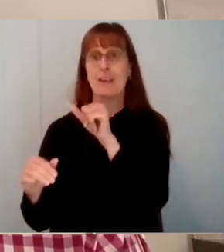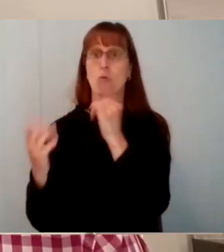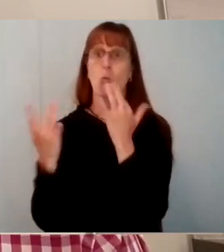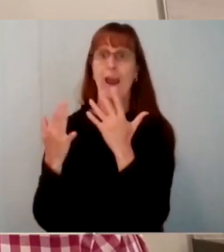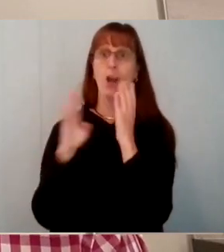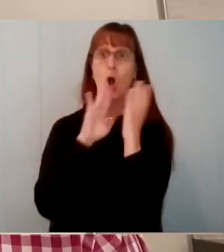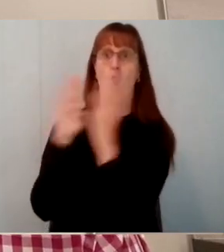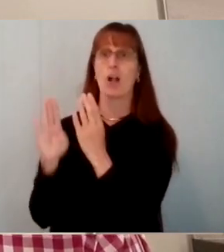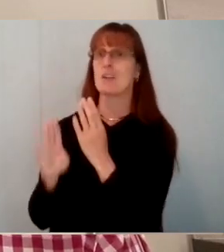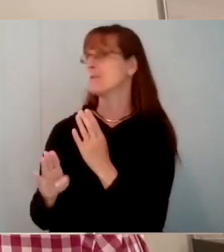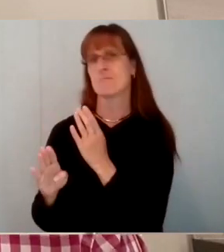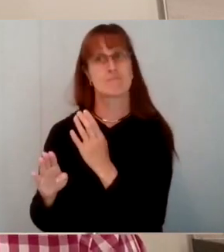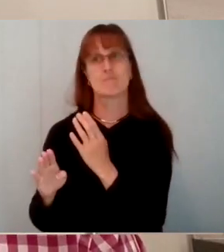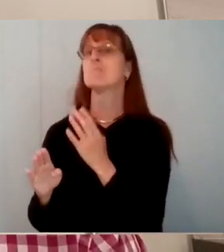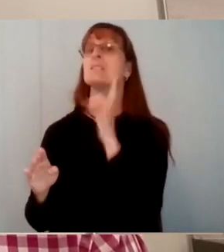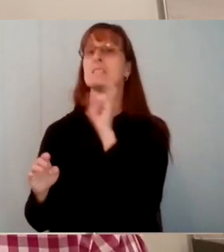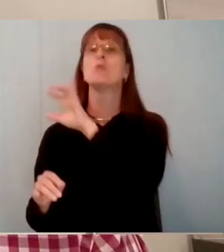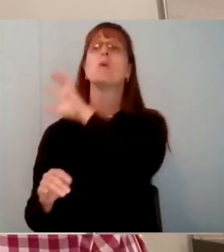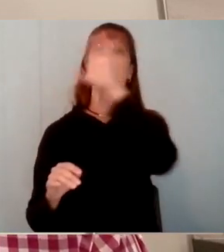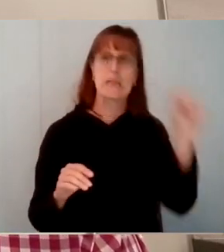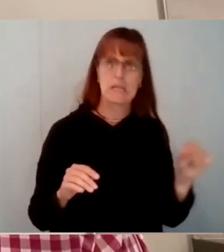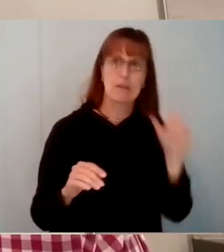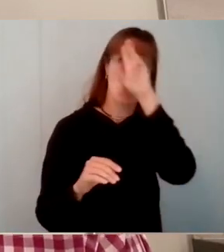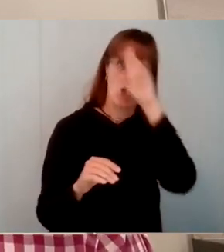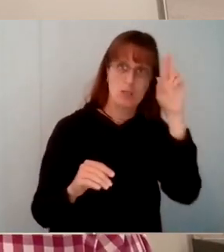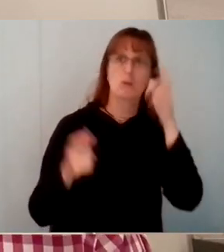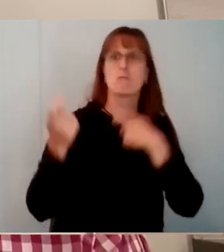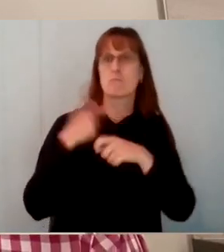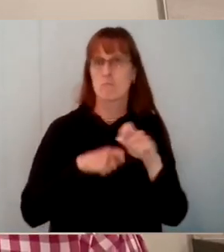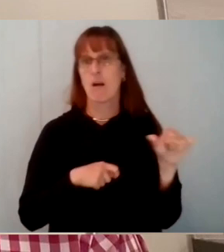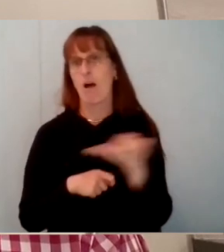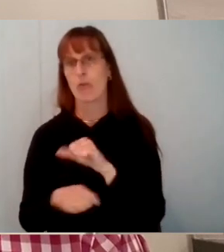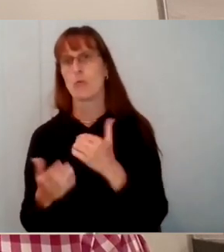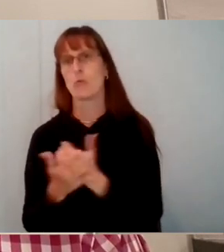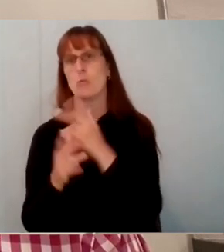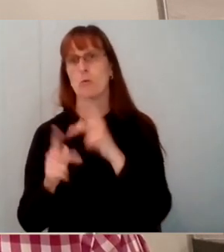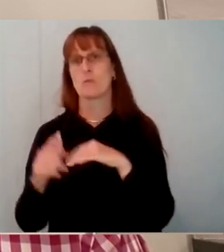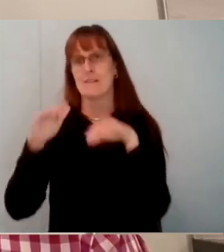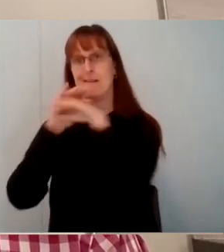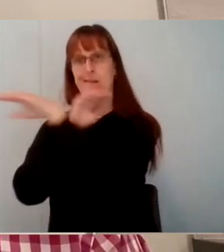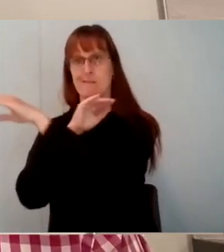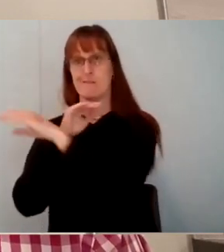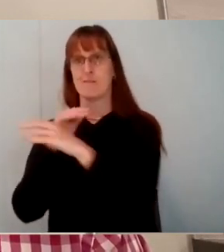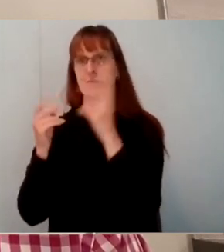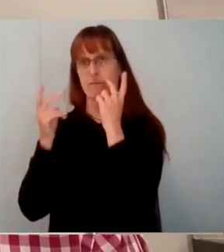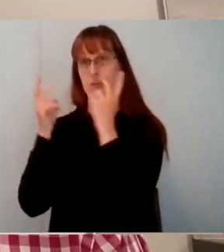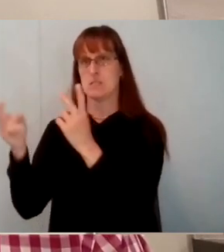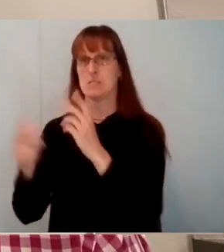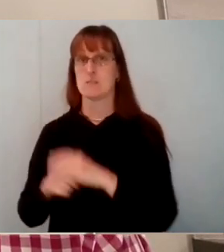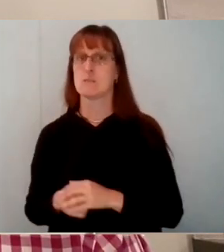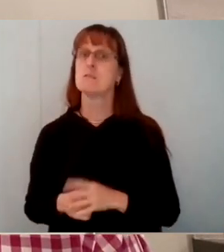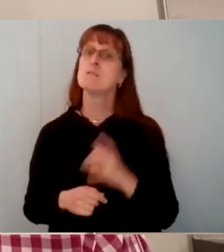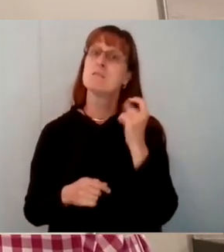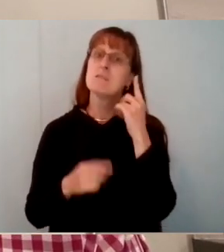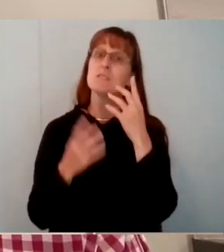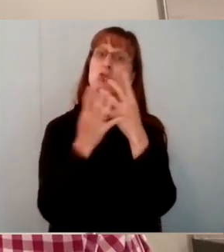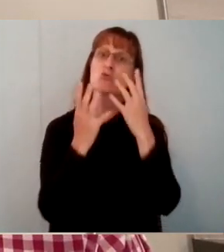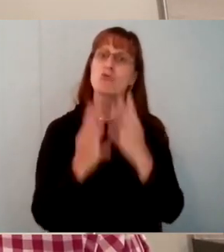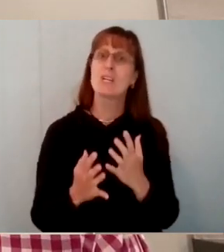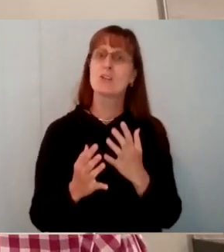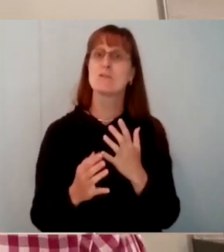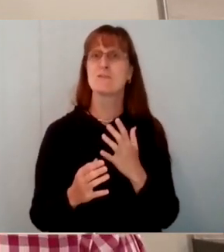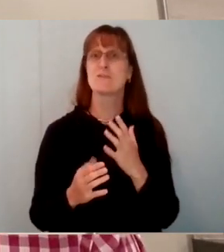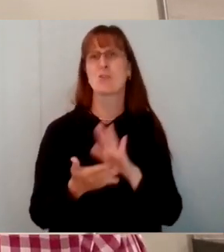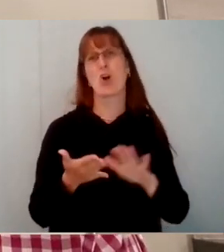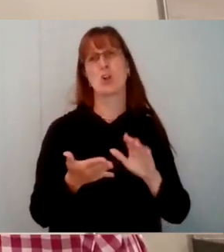door, and a number of our screeners are young college kids who are home on break, and it's really not fair to put them in that situation if